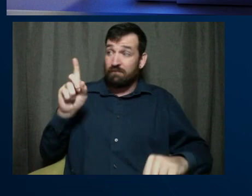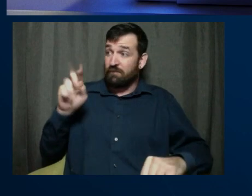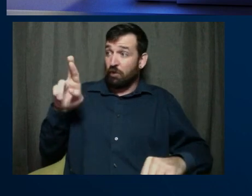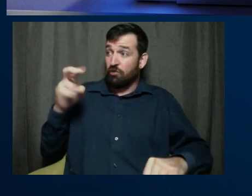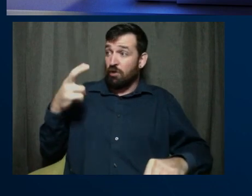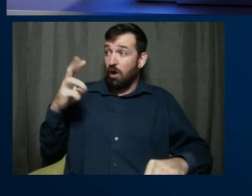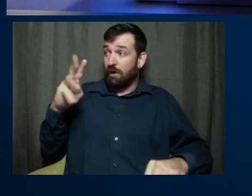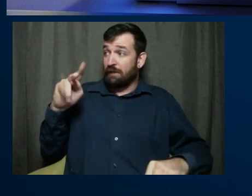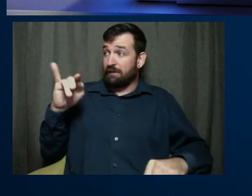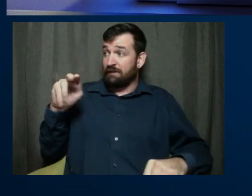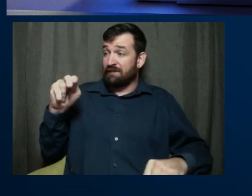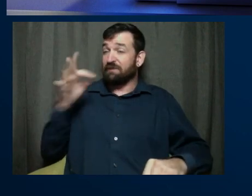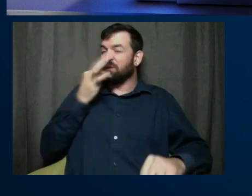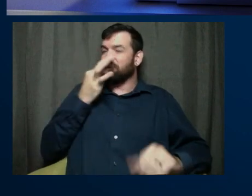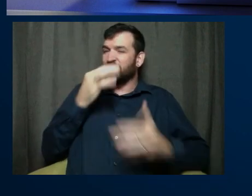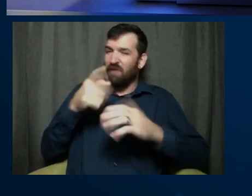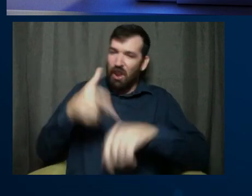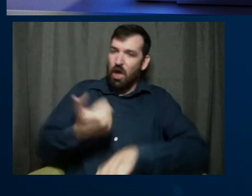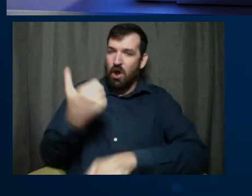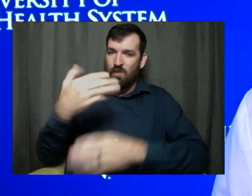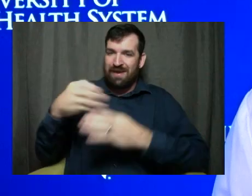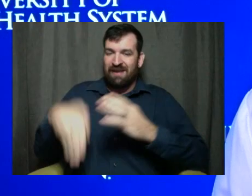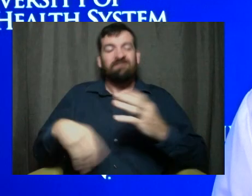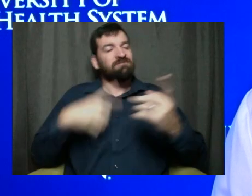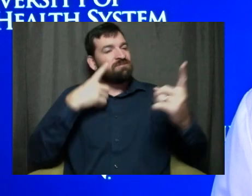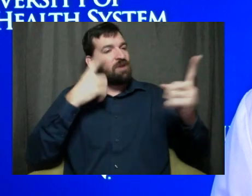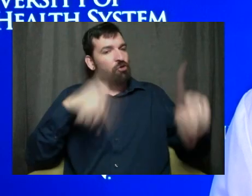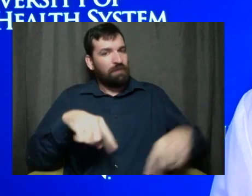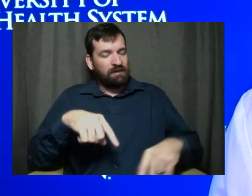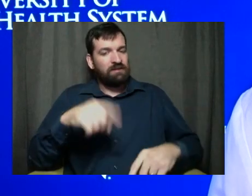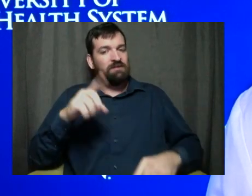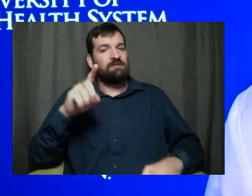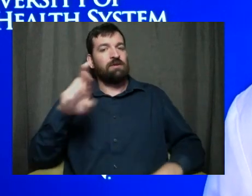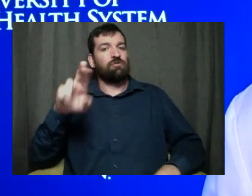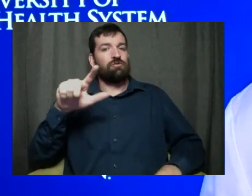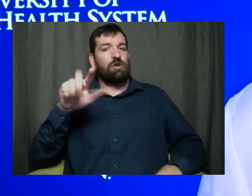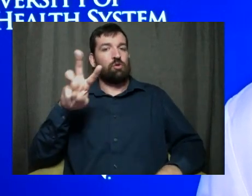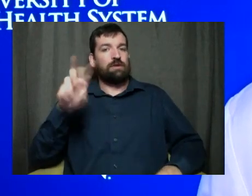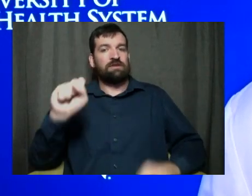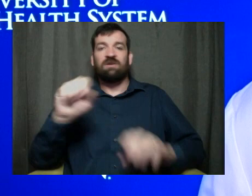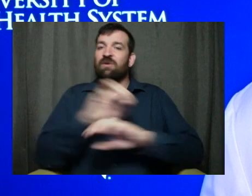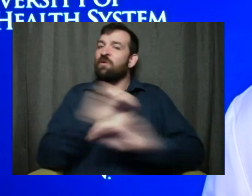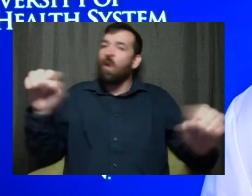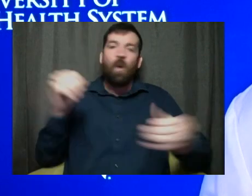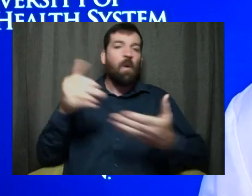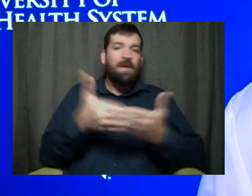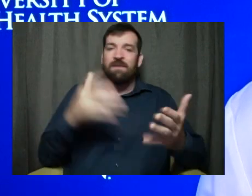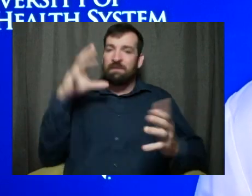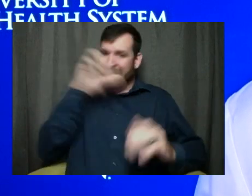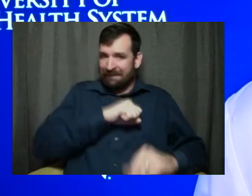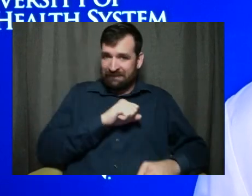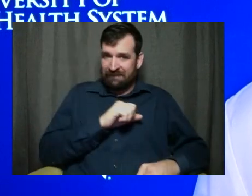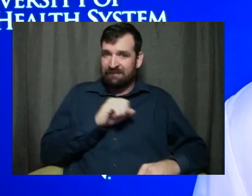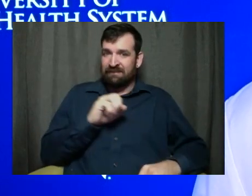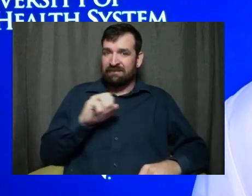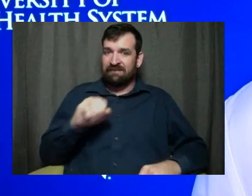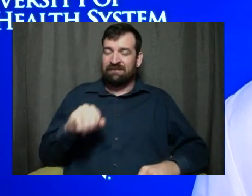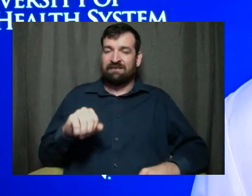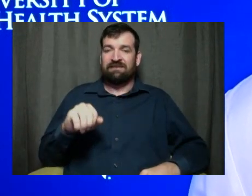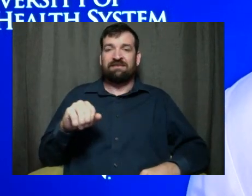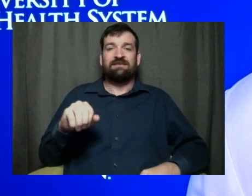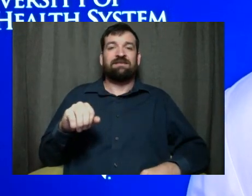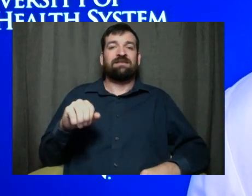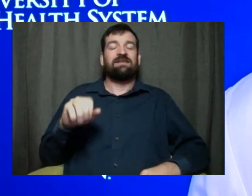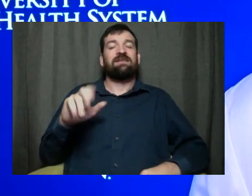the long weekend. Yeah, so I would agree with Dr. Lewis and what he said earlier. Let's let no baby fall through a crack. Just a little bit of play on words there. That's always